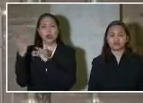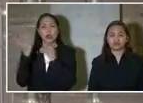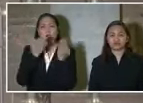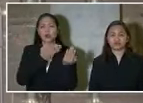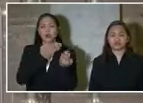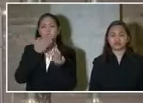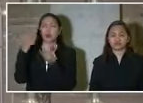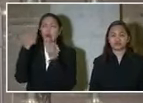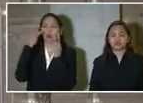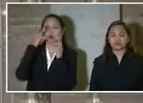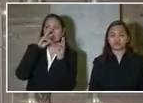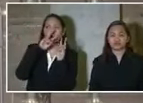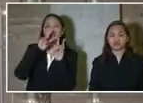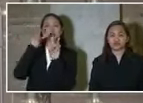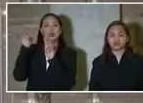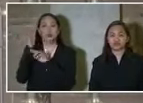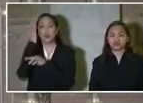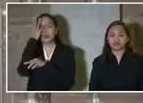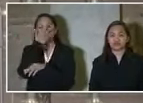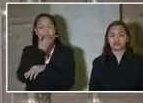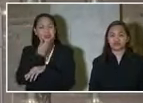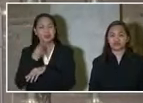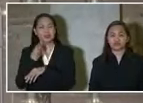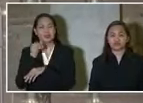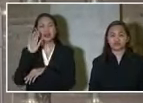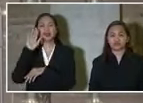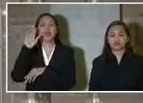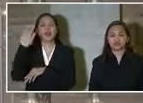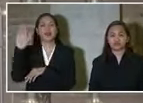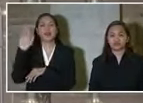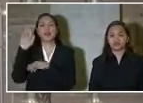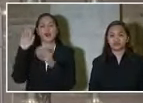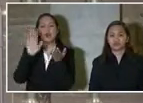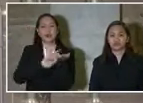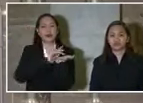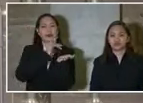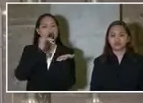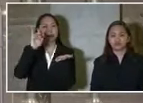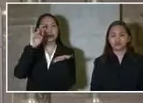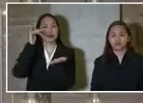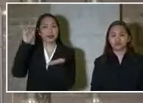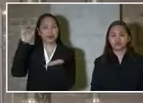the beauty of your sublime glory.